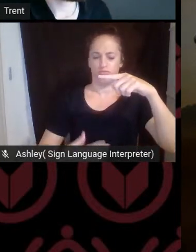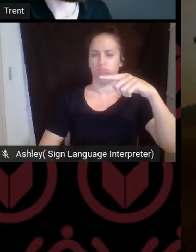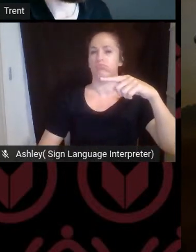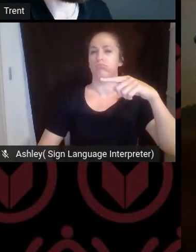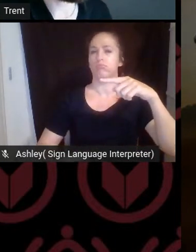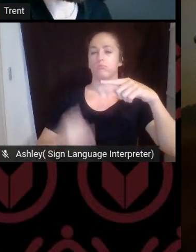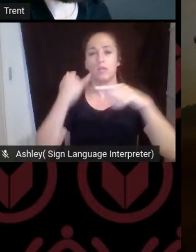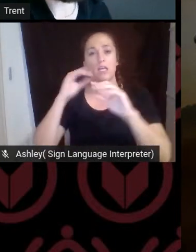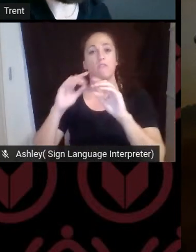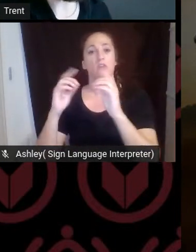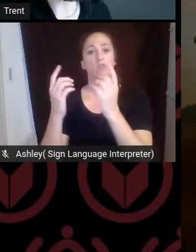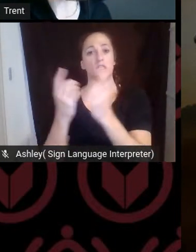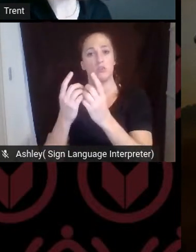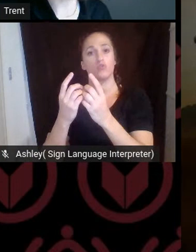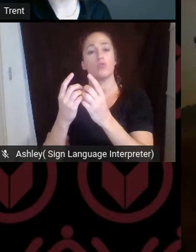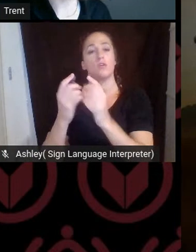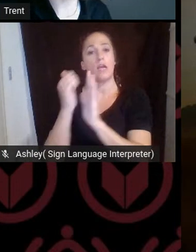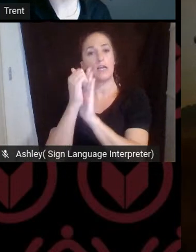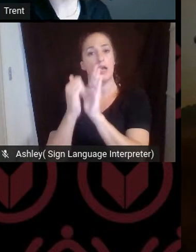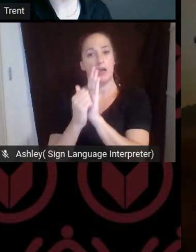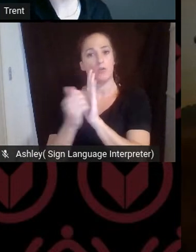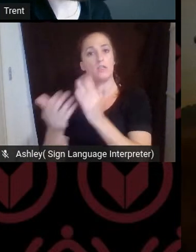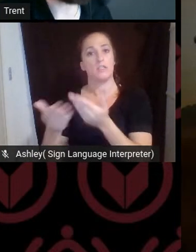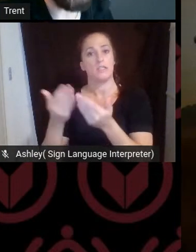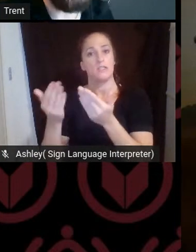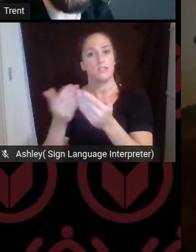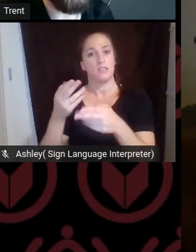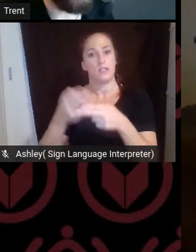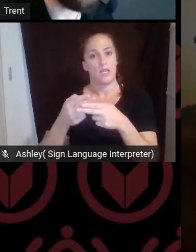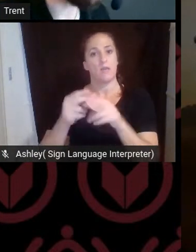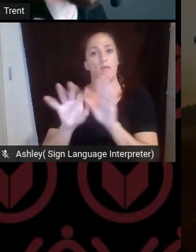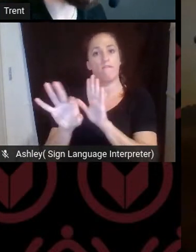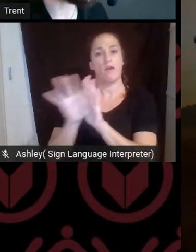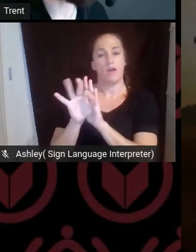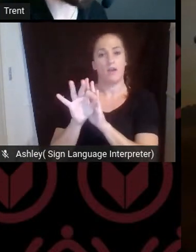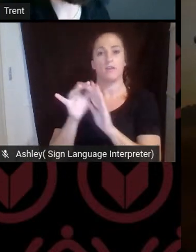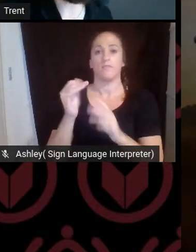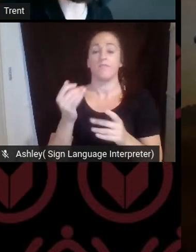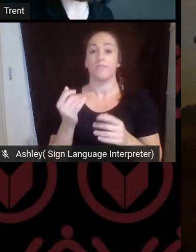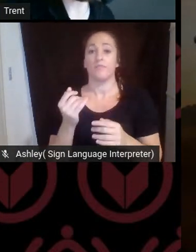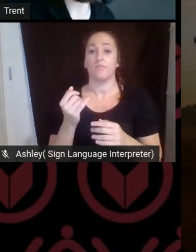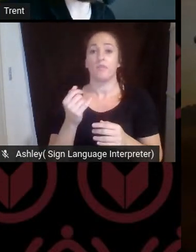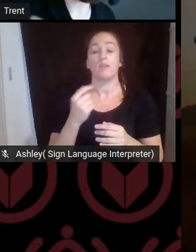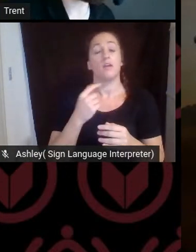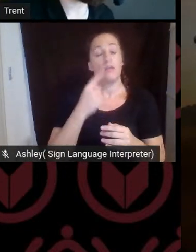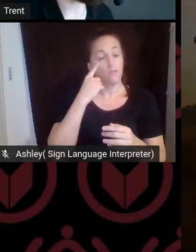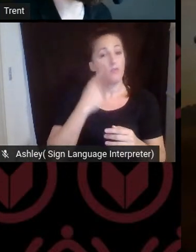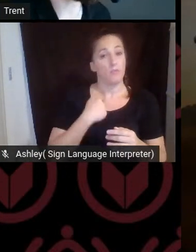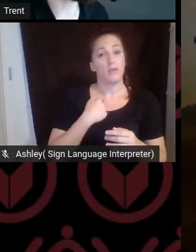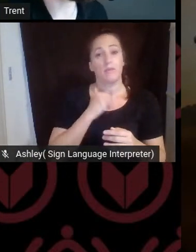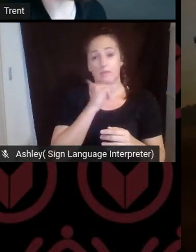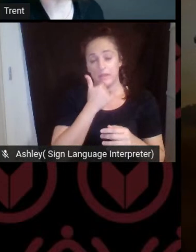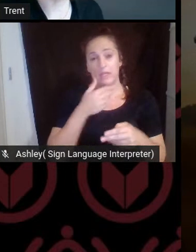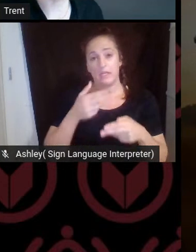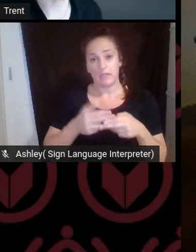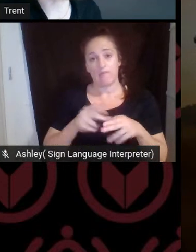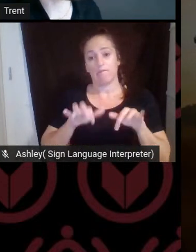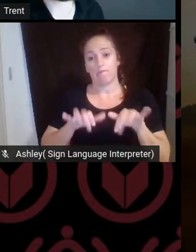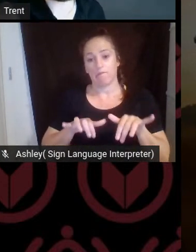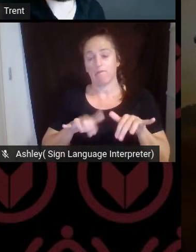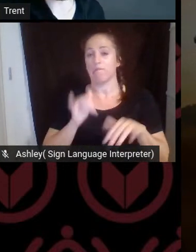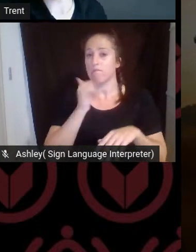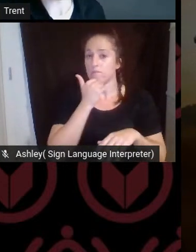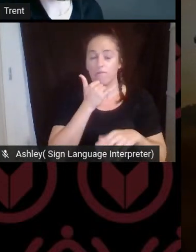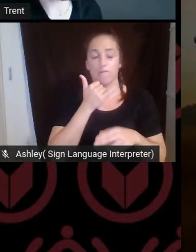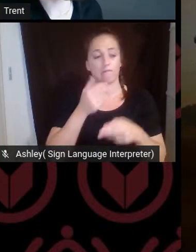there. And that's really useful, because if you're like me, you spell people's names incorrectly and stuff like that. I can't find the person I'm looking for because,